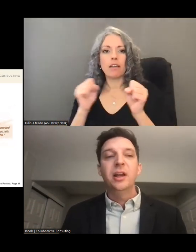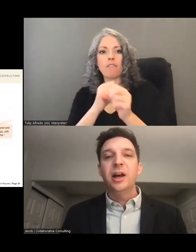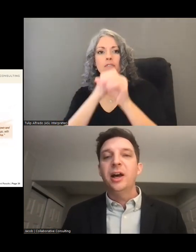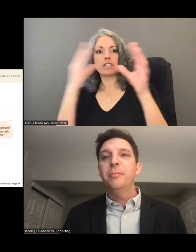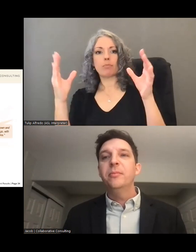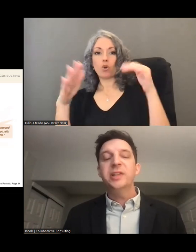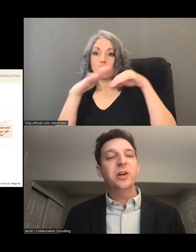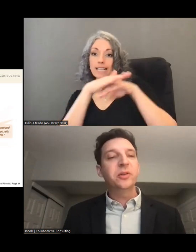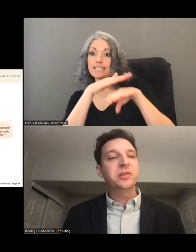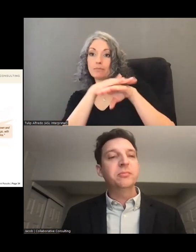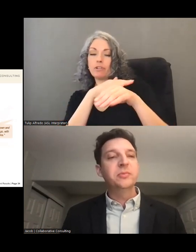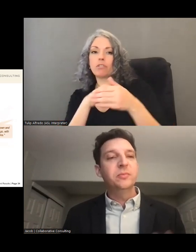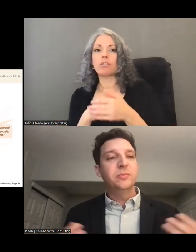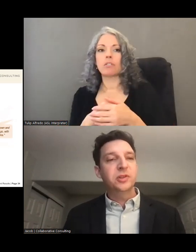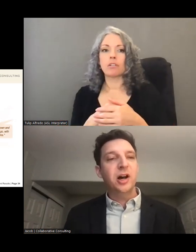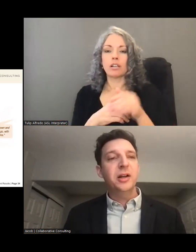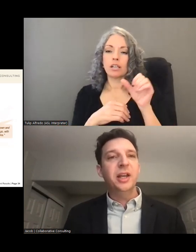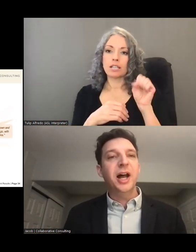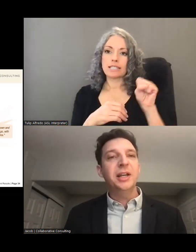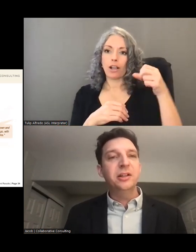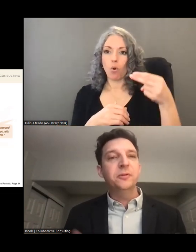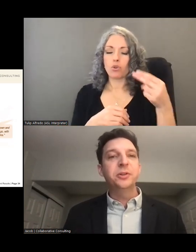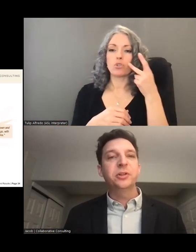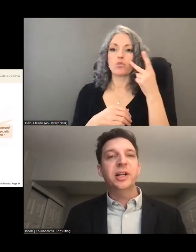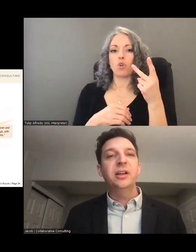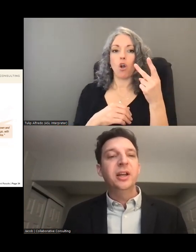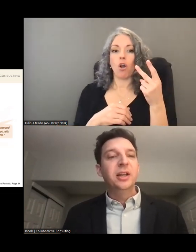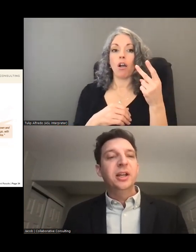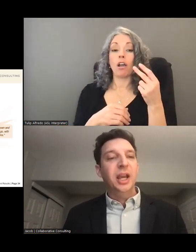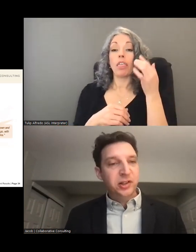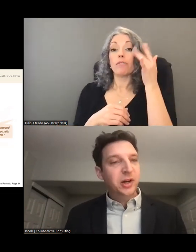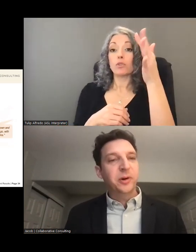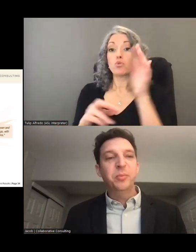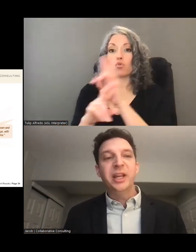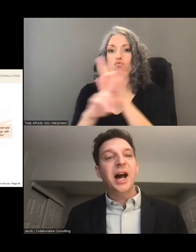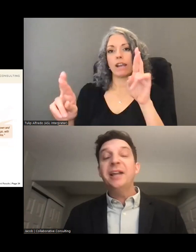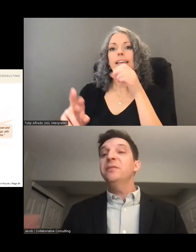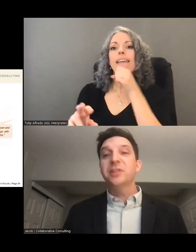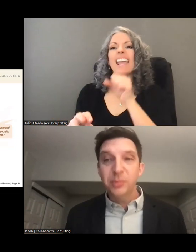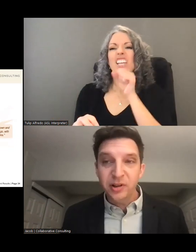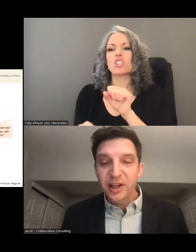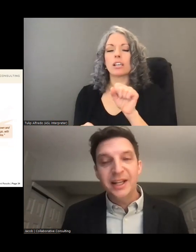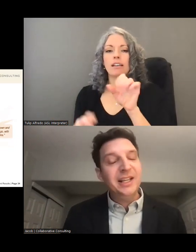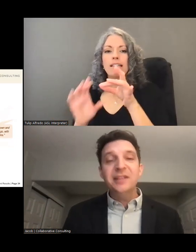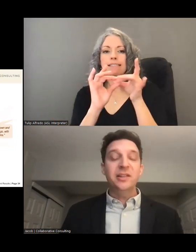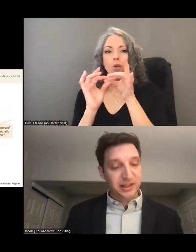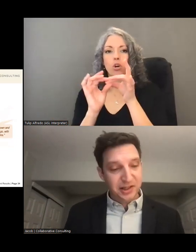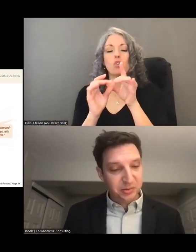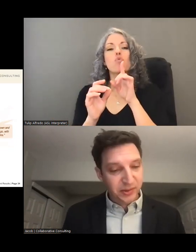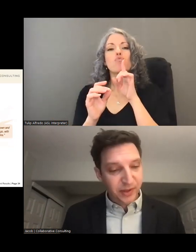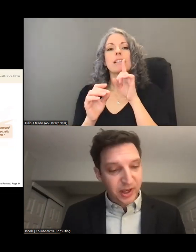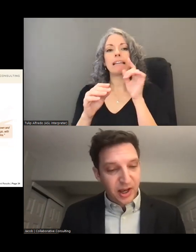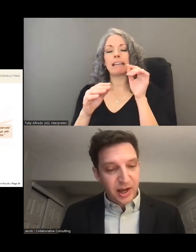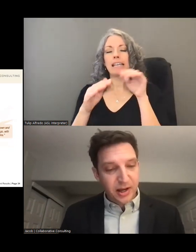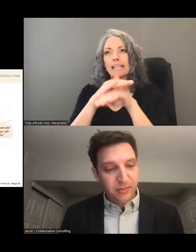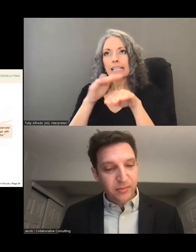accessibility. Stakeholders saw an ideal future-ready aging network being highly visible and easily